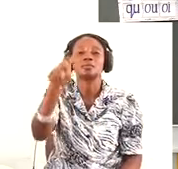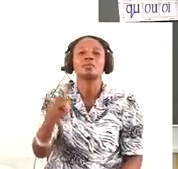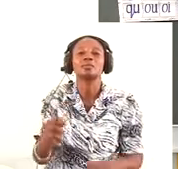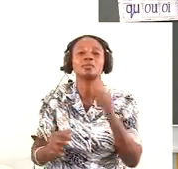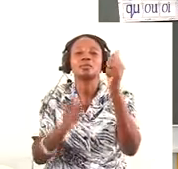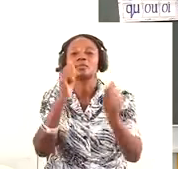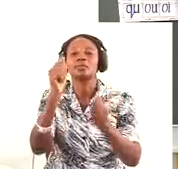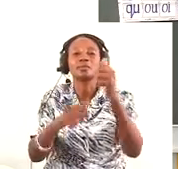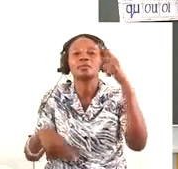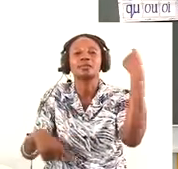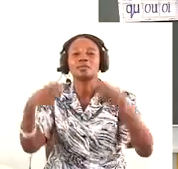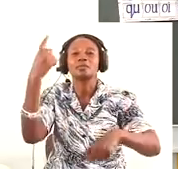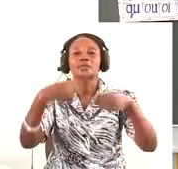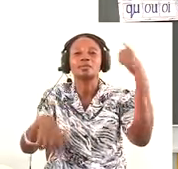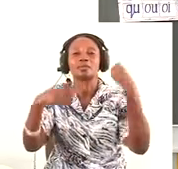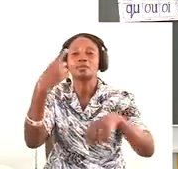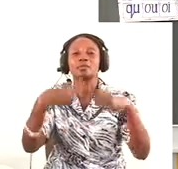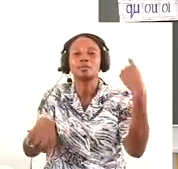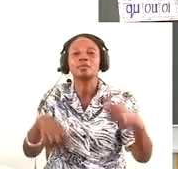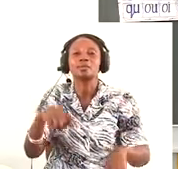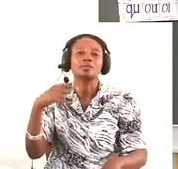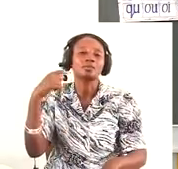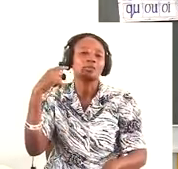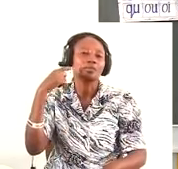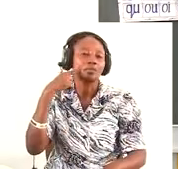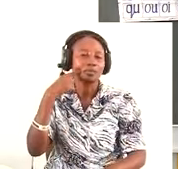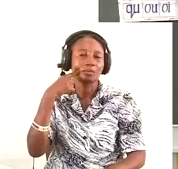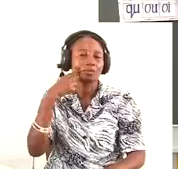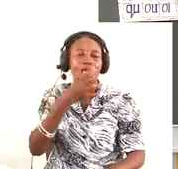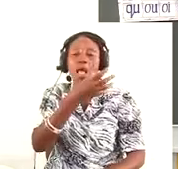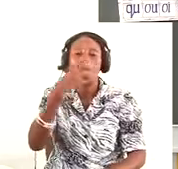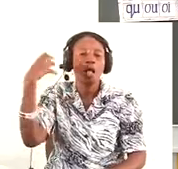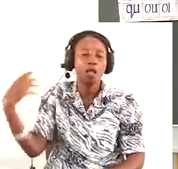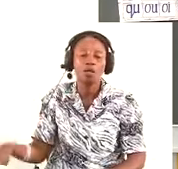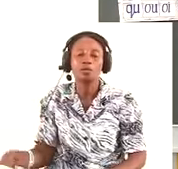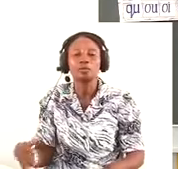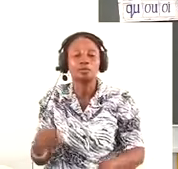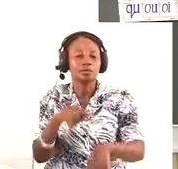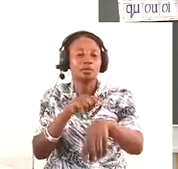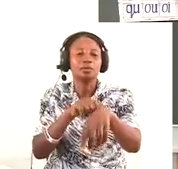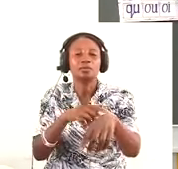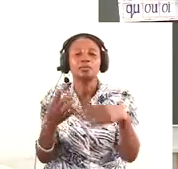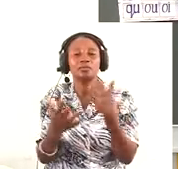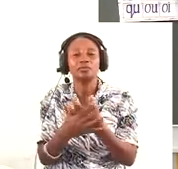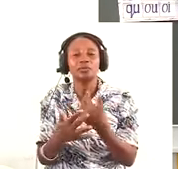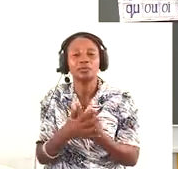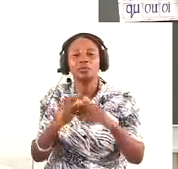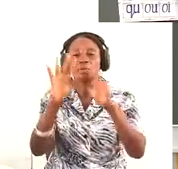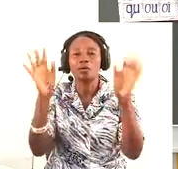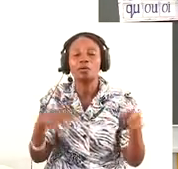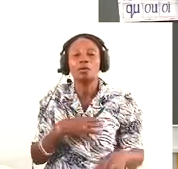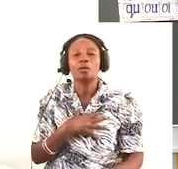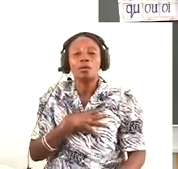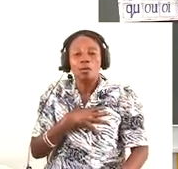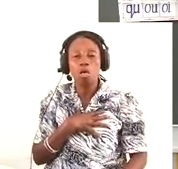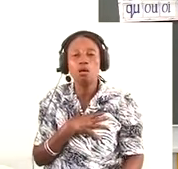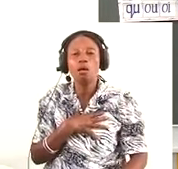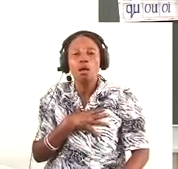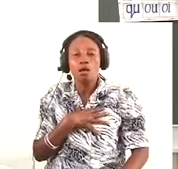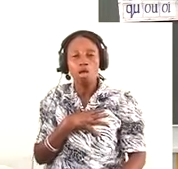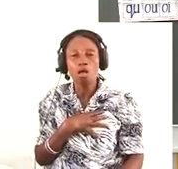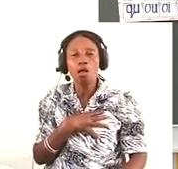By the time they have finished, the children are huffing and puffing,